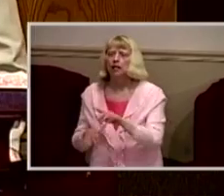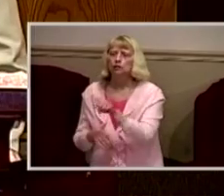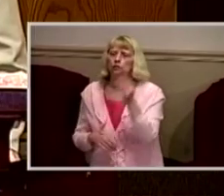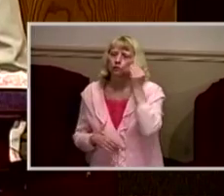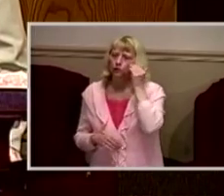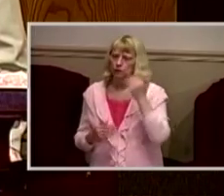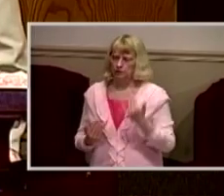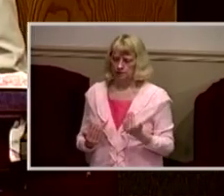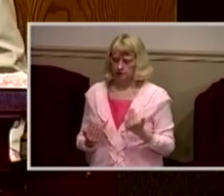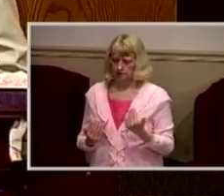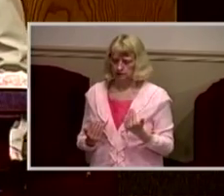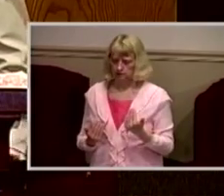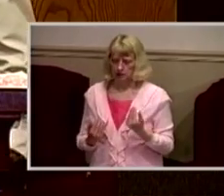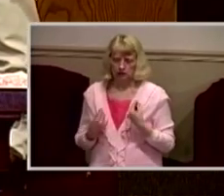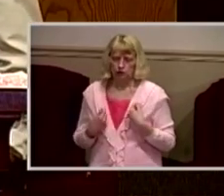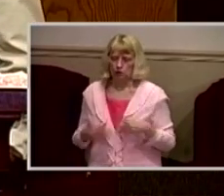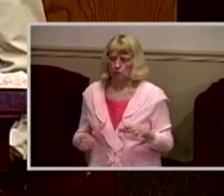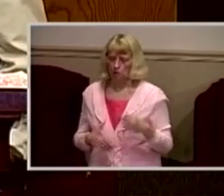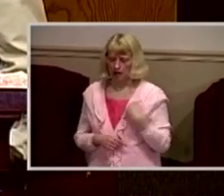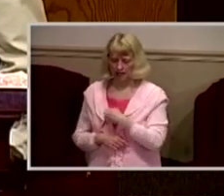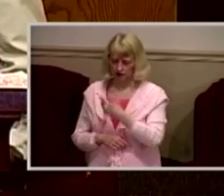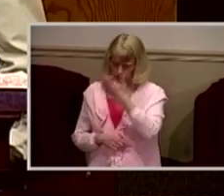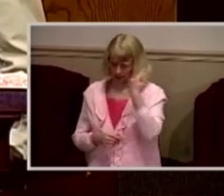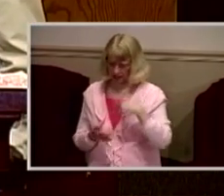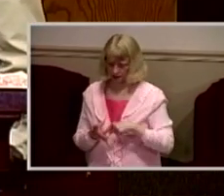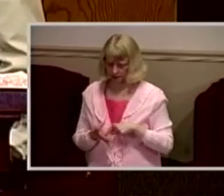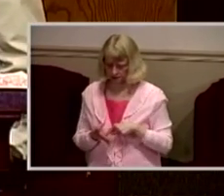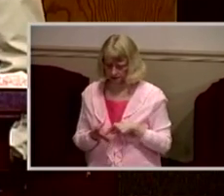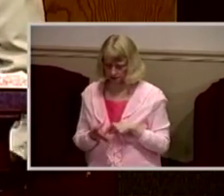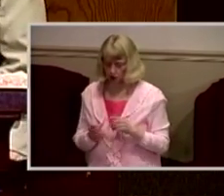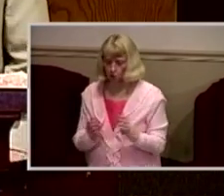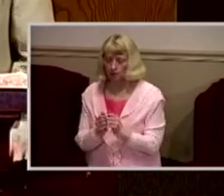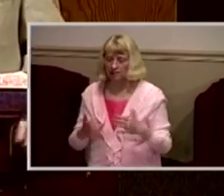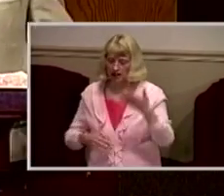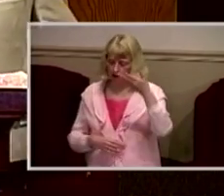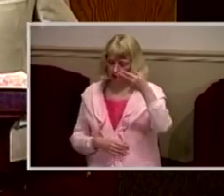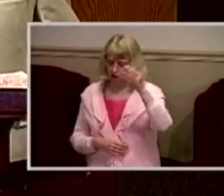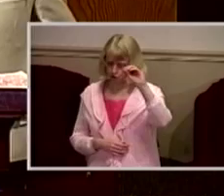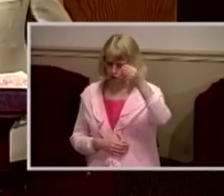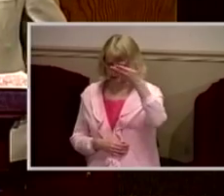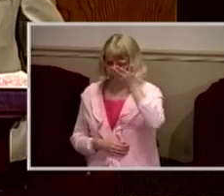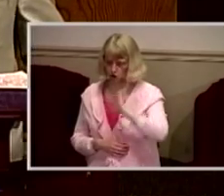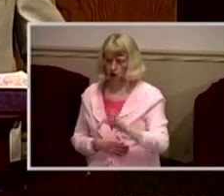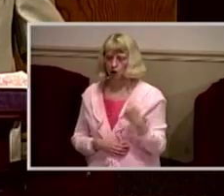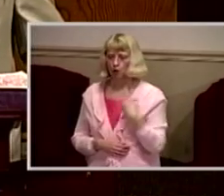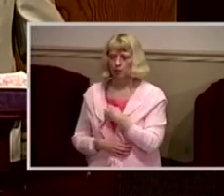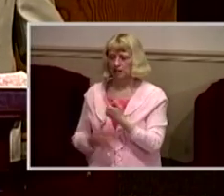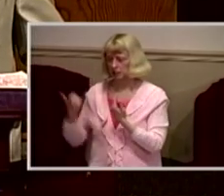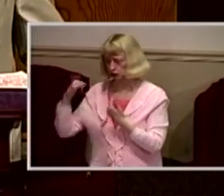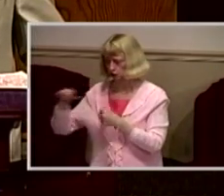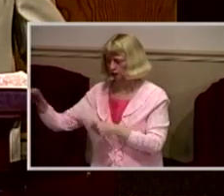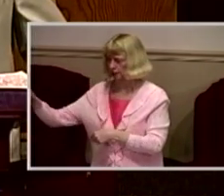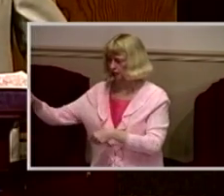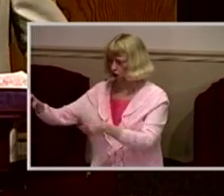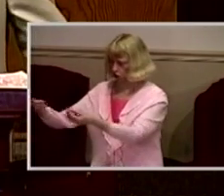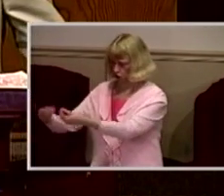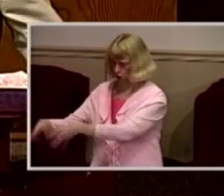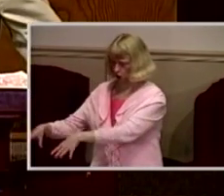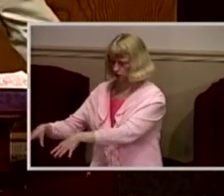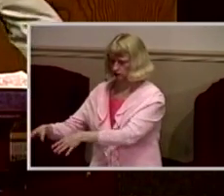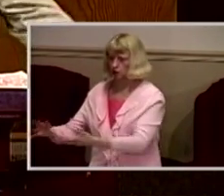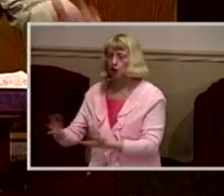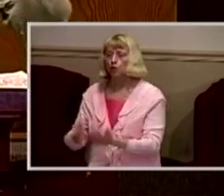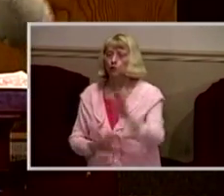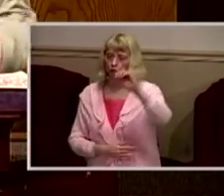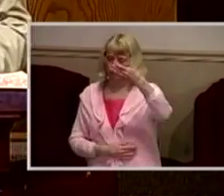today, and I don't want us ever to forget it, that without the grace of God, we would be eternally lost. But by the